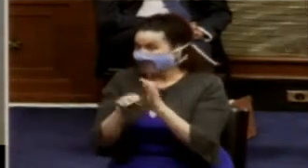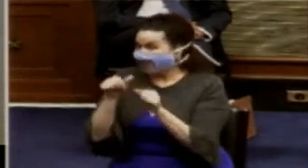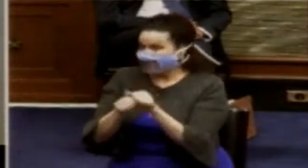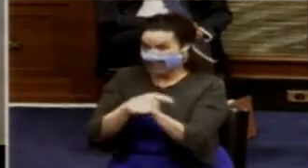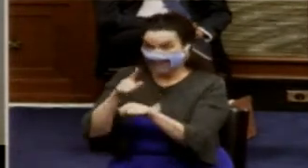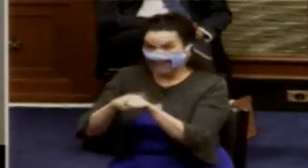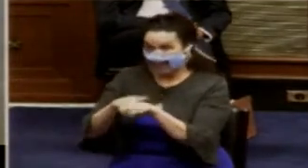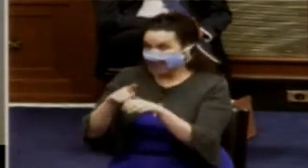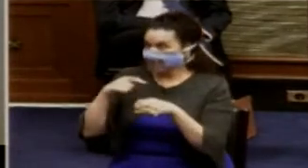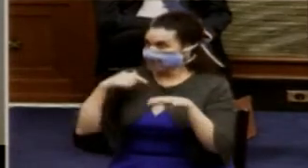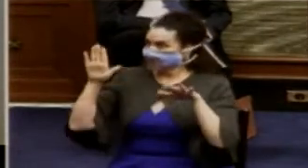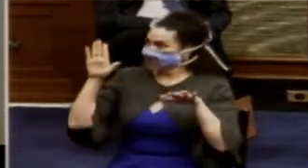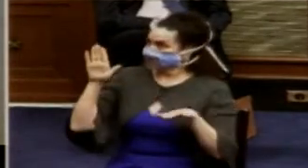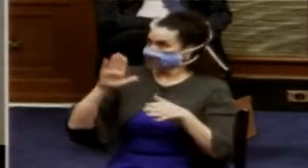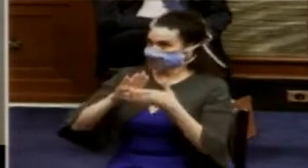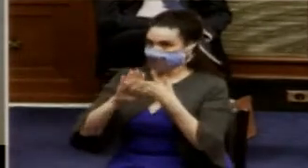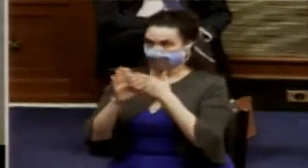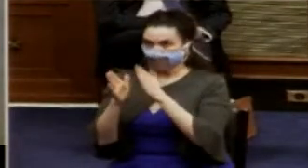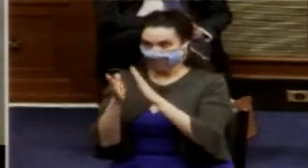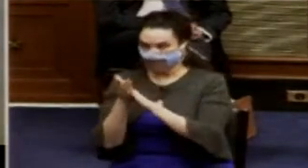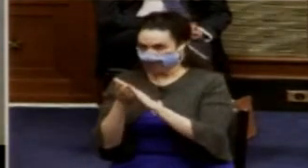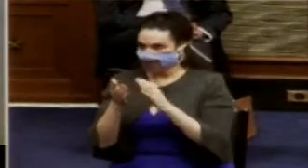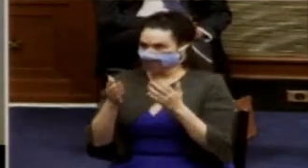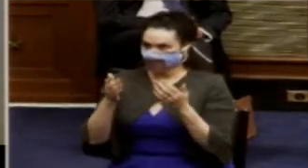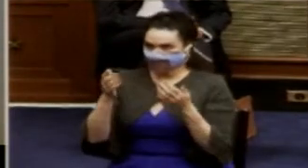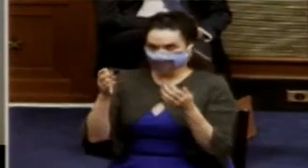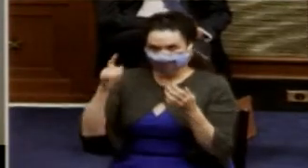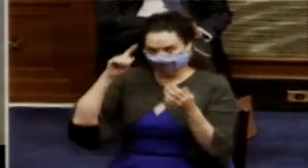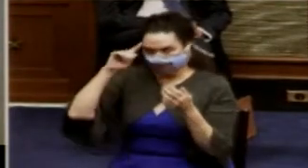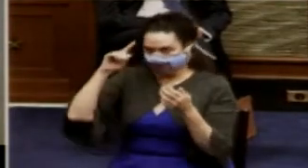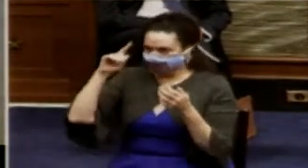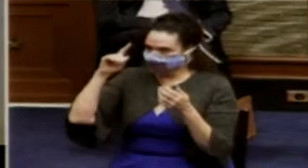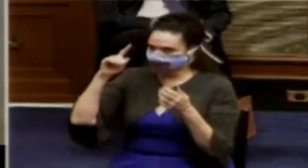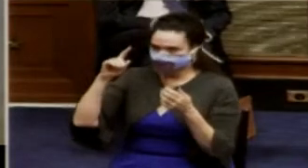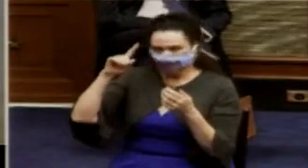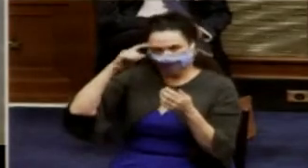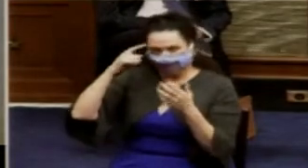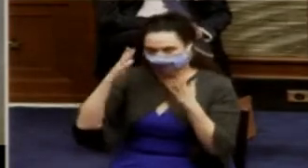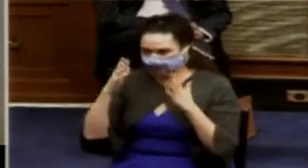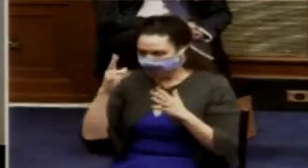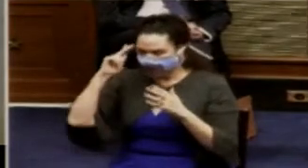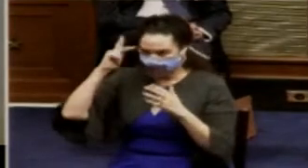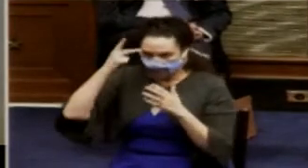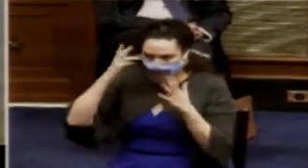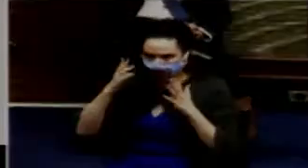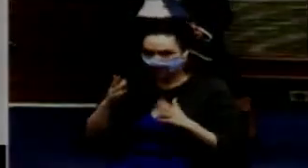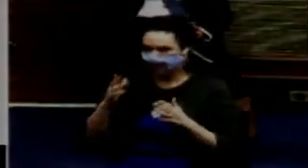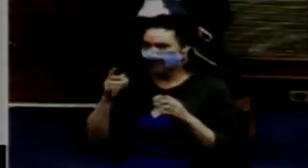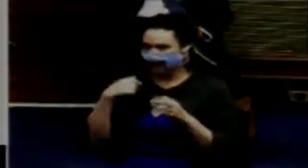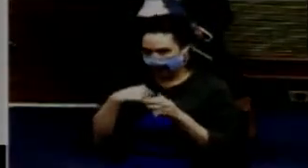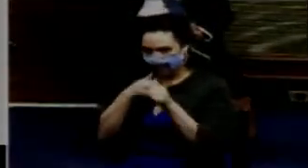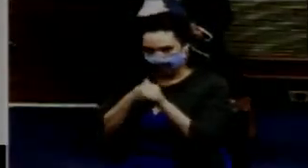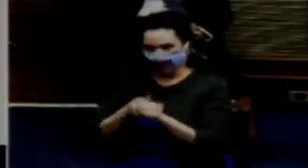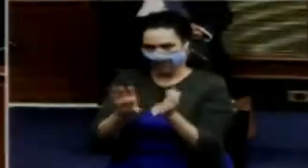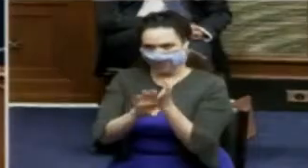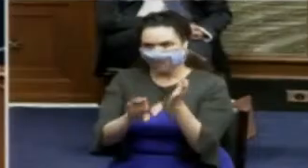and I think about it every day that I am on the floor. Thank you very much. Thank you, Madam Chairman. I yield